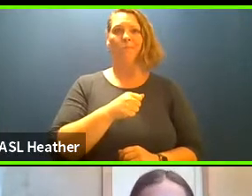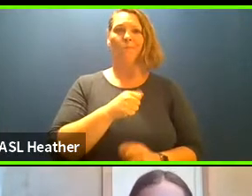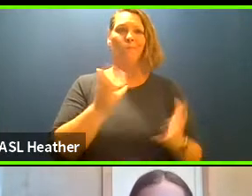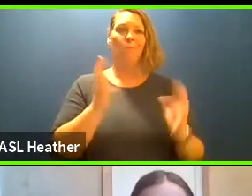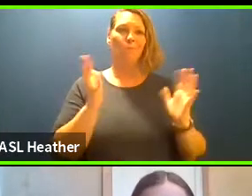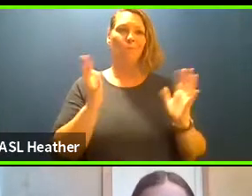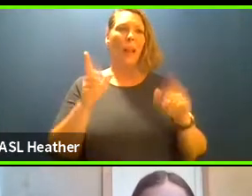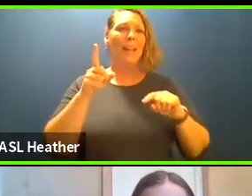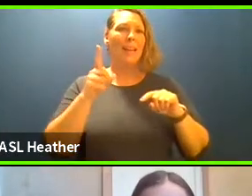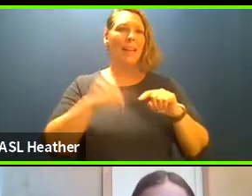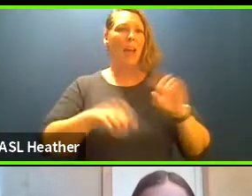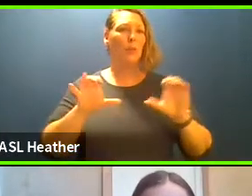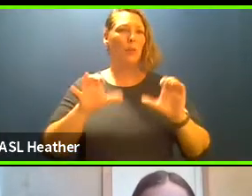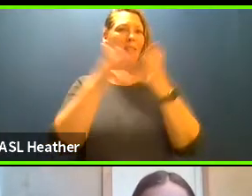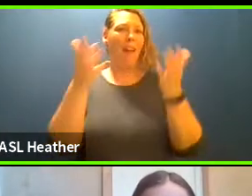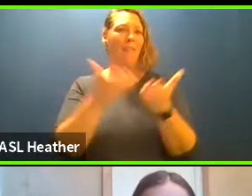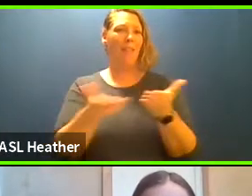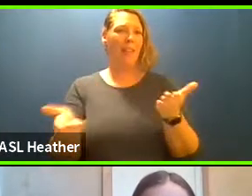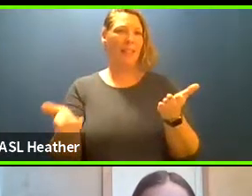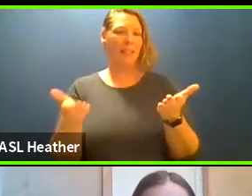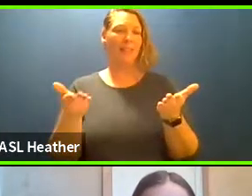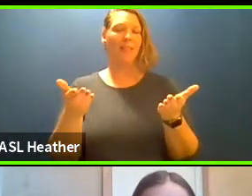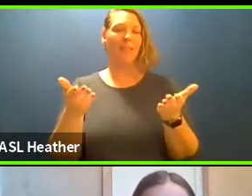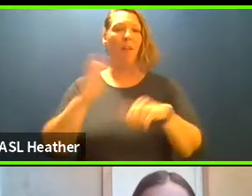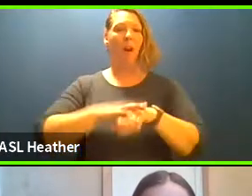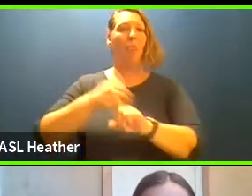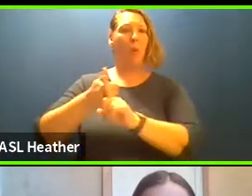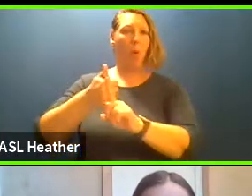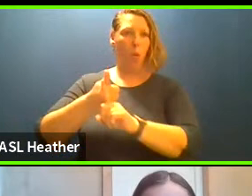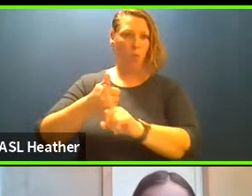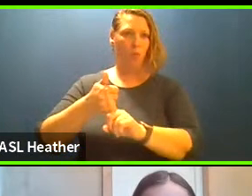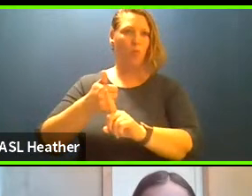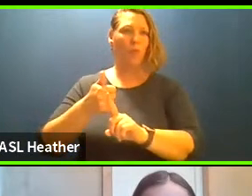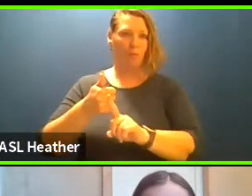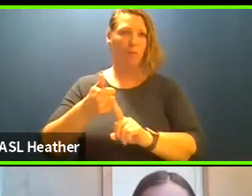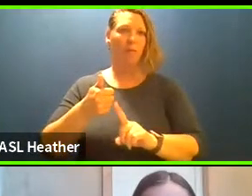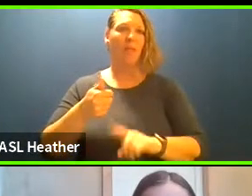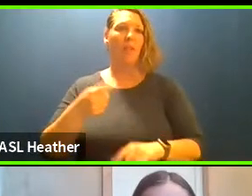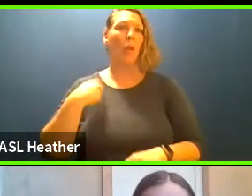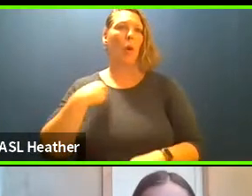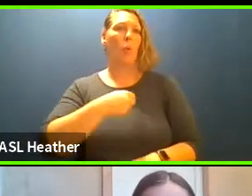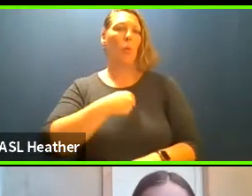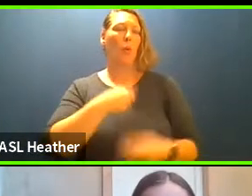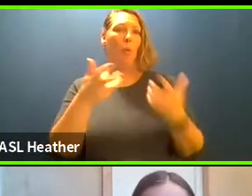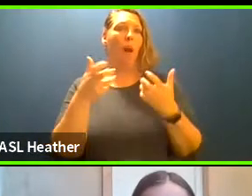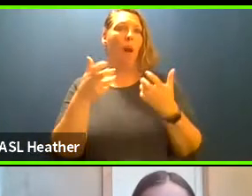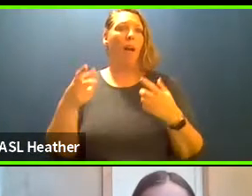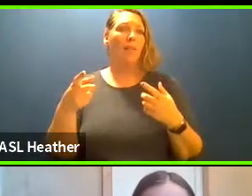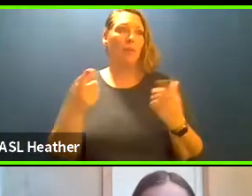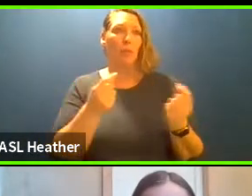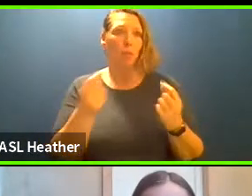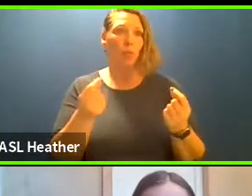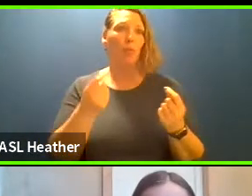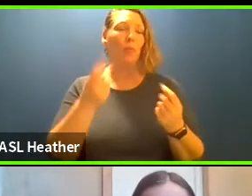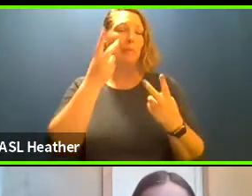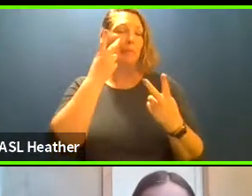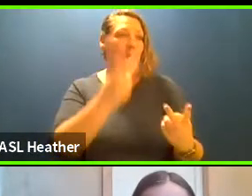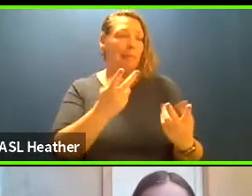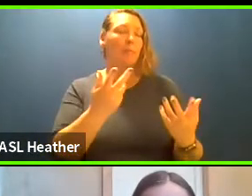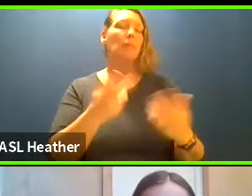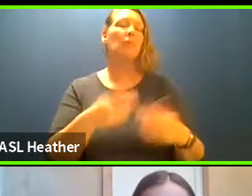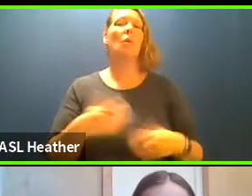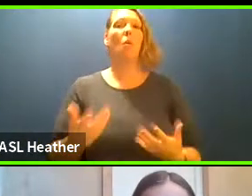they can't do a lot of the things that on their own that we are interested in seeing. And